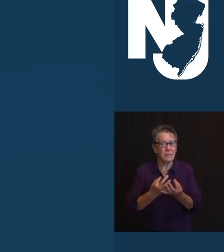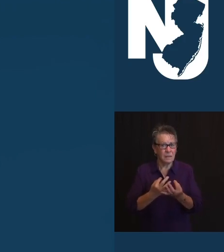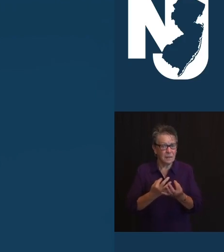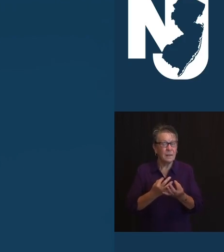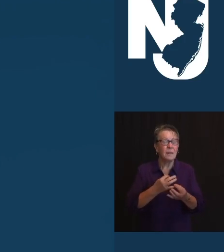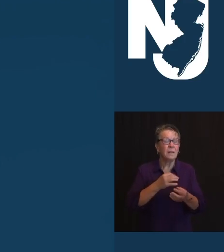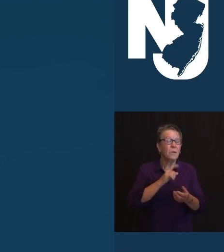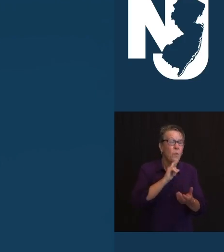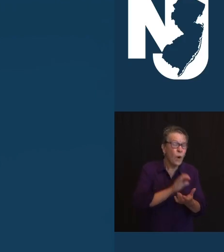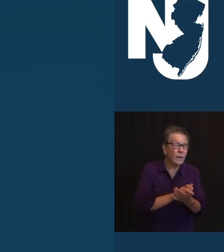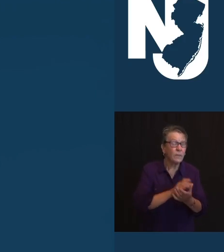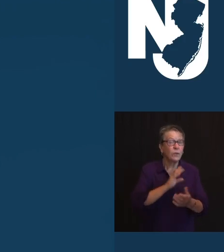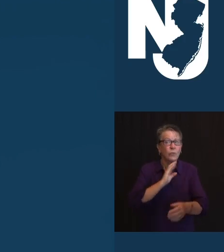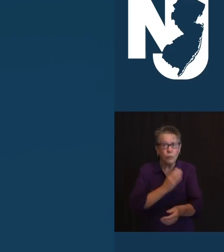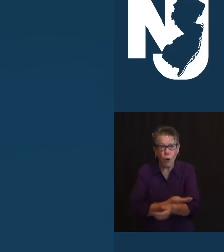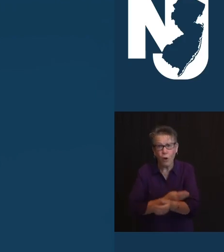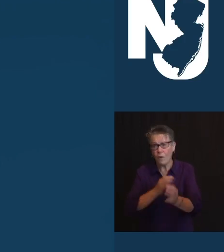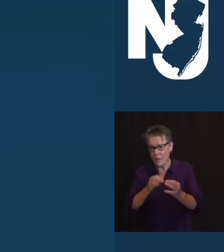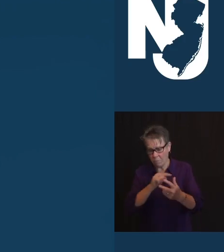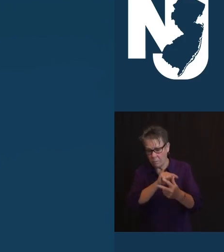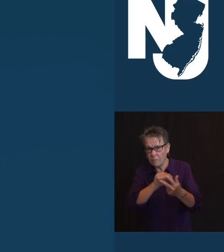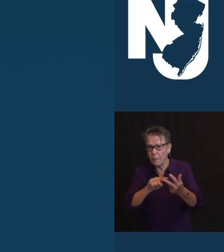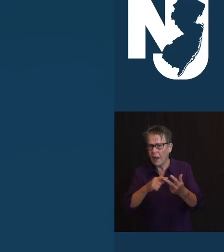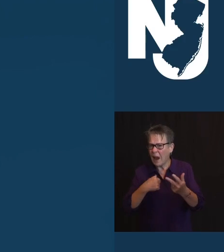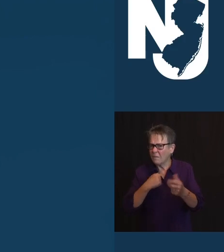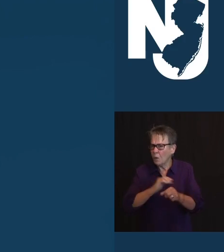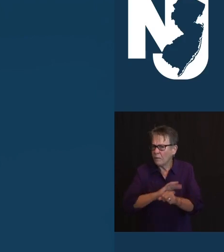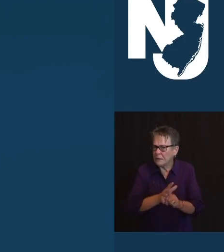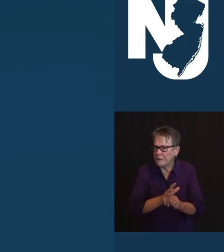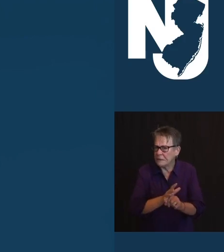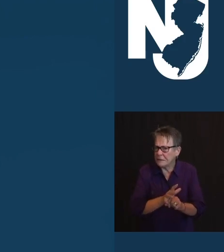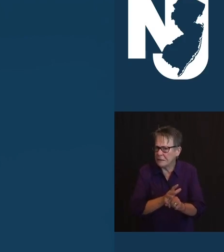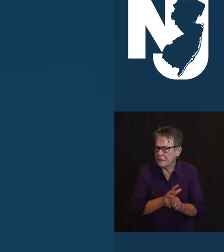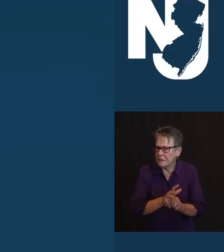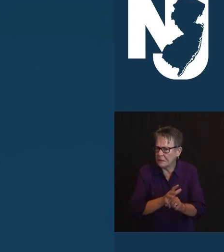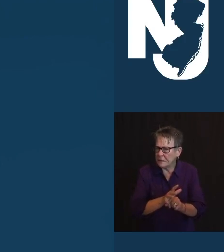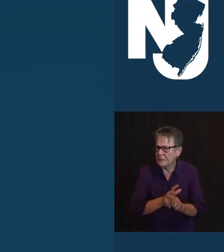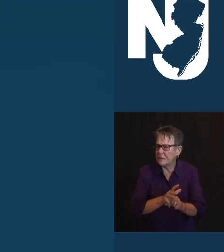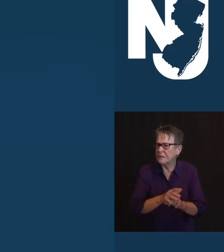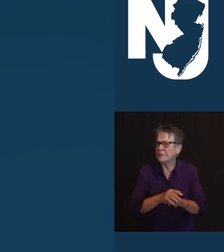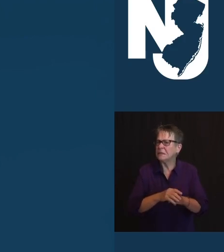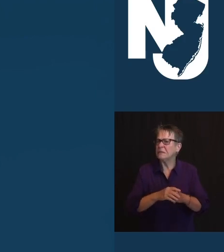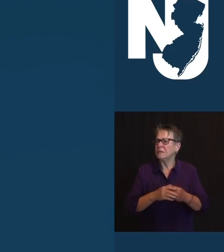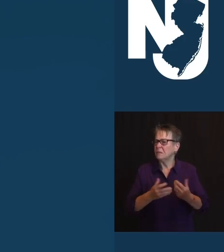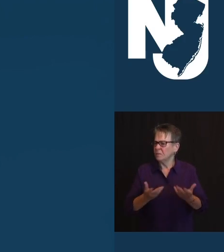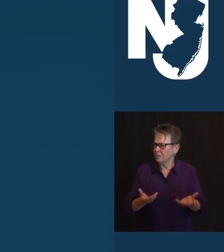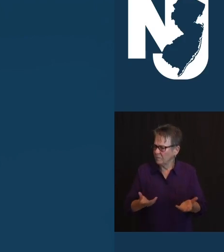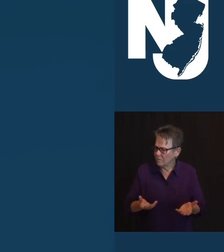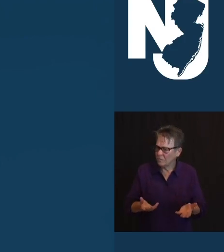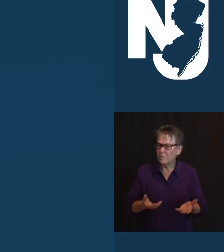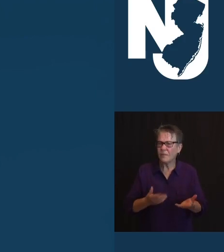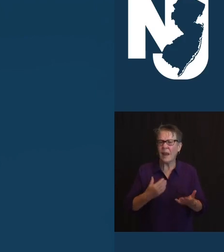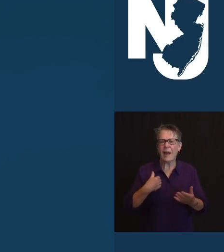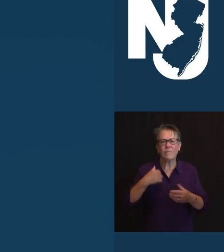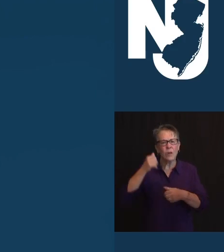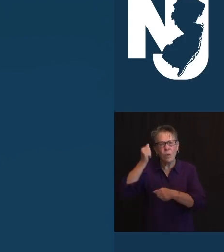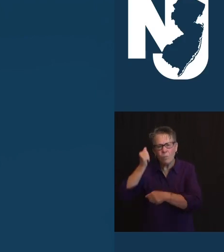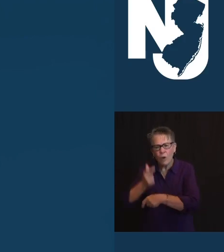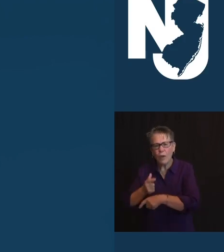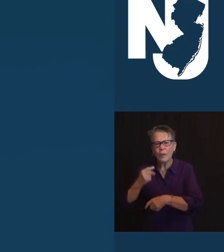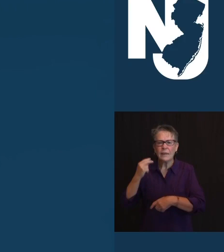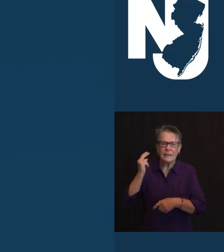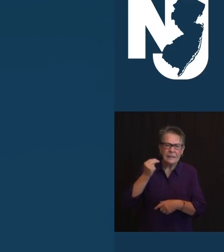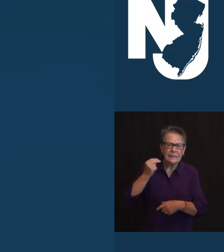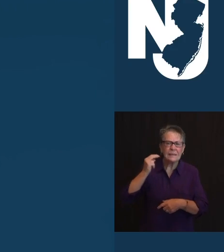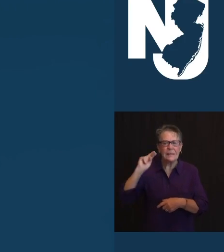He's also survived by his sister Janice and brother Gary and their families, his nieces and nephews, along with many cousins and friends. May